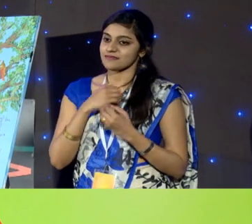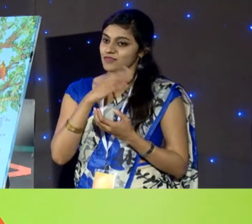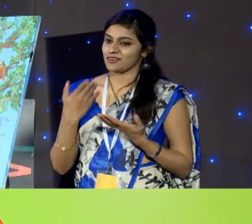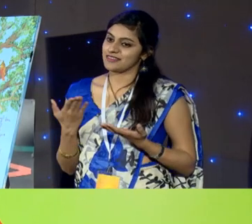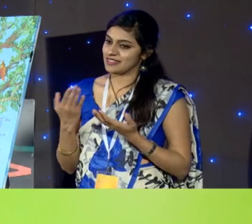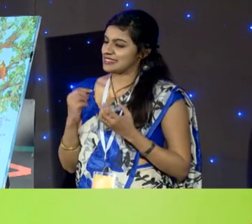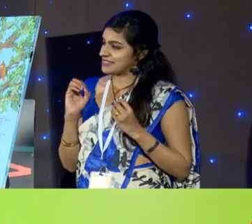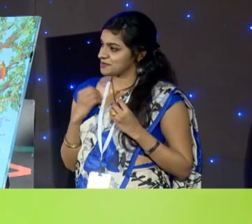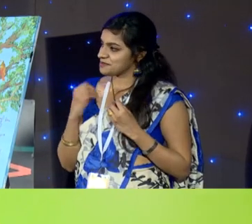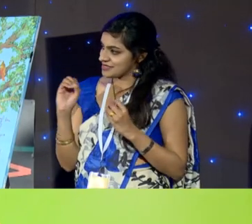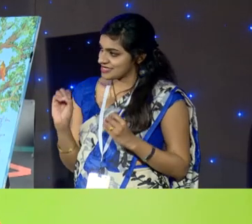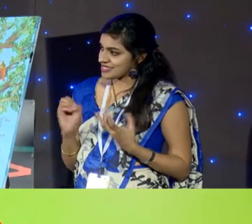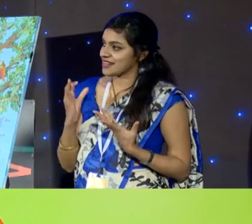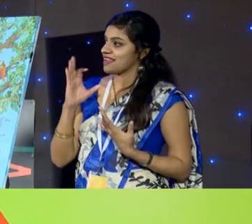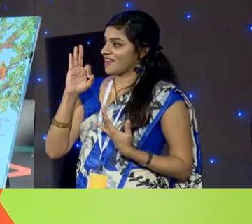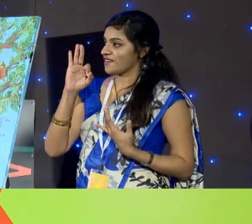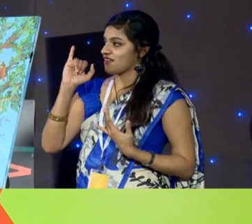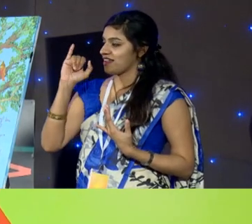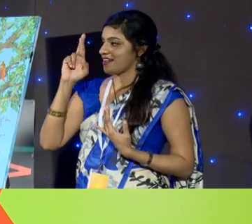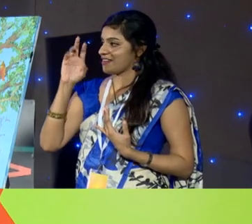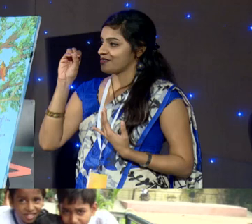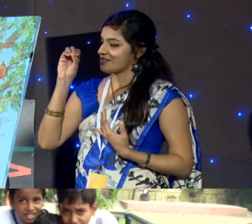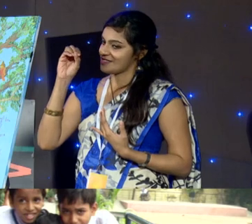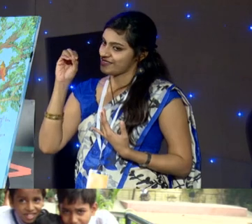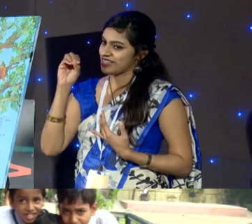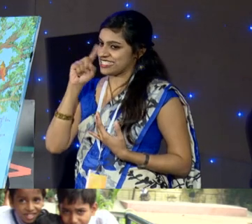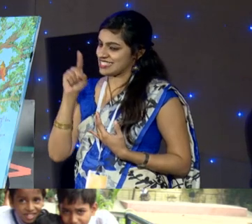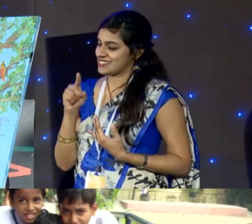the spelling of his name,